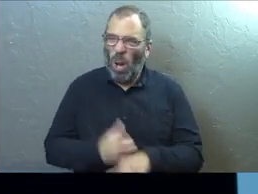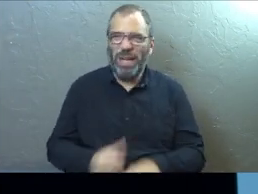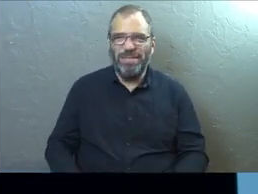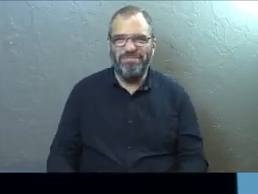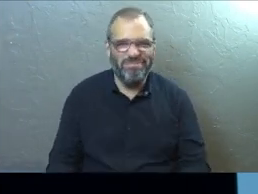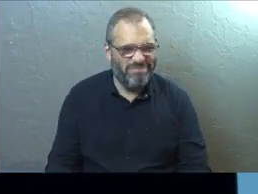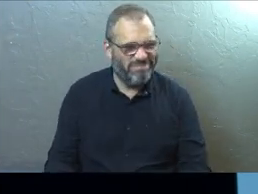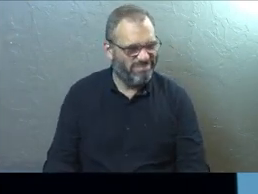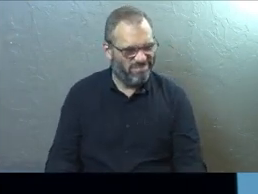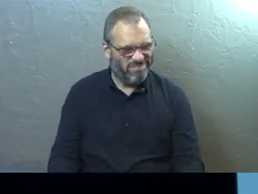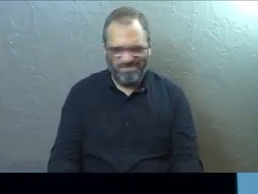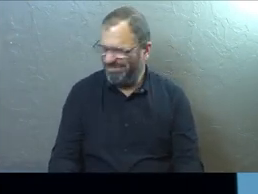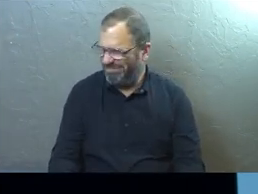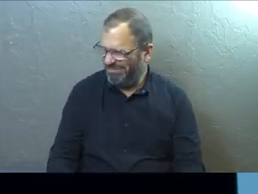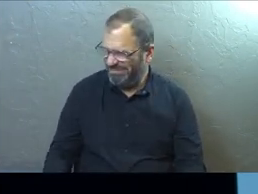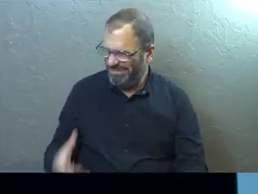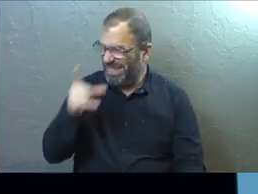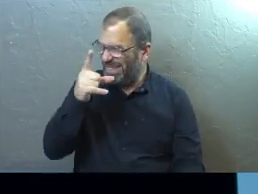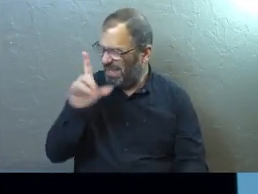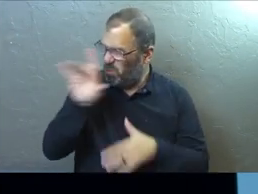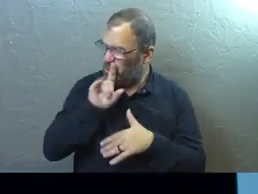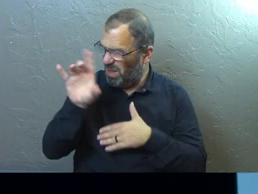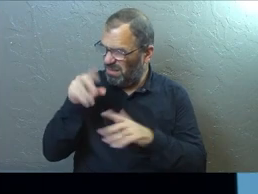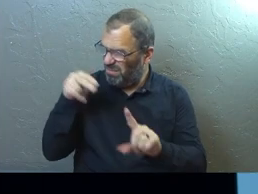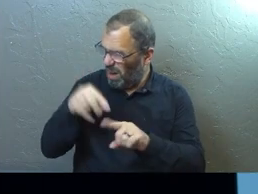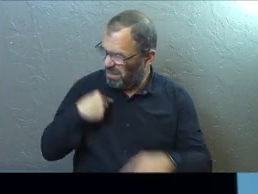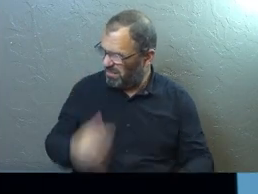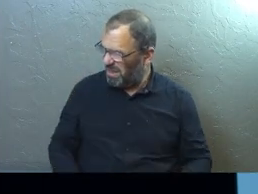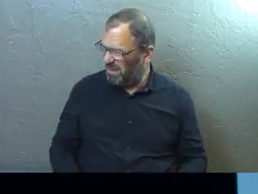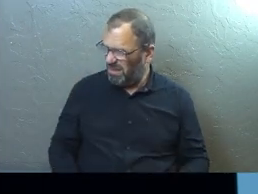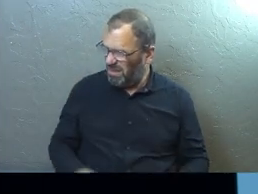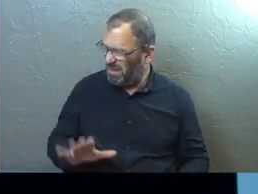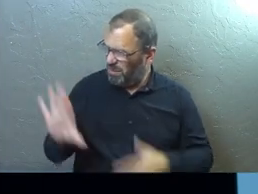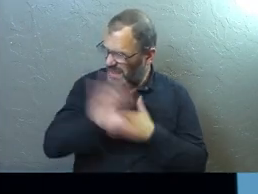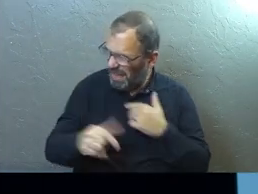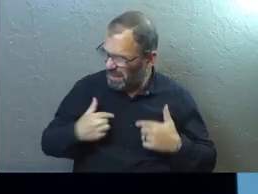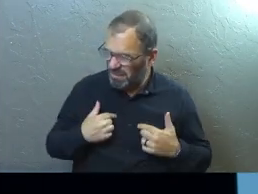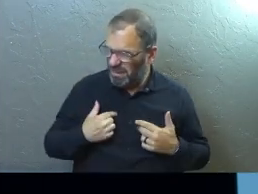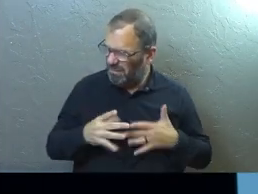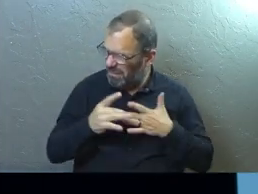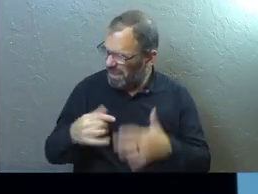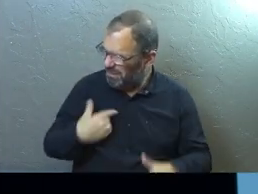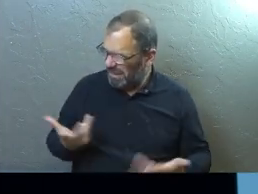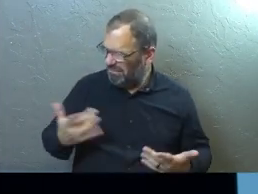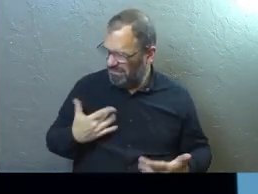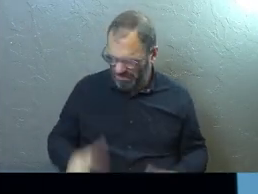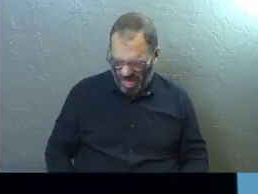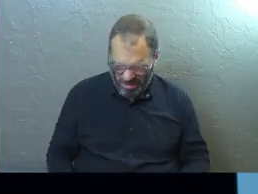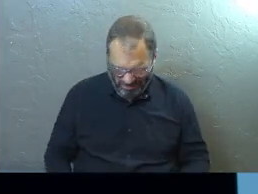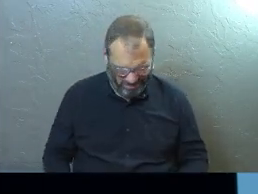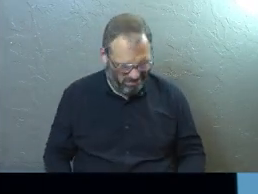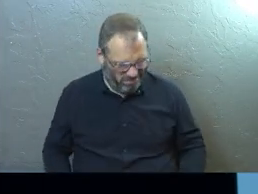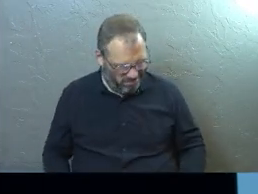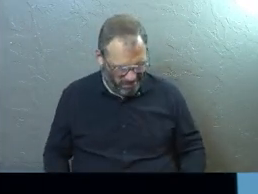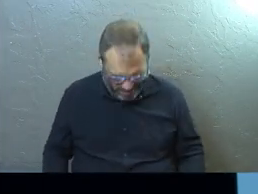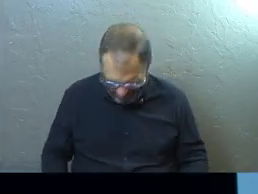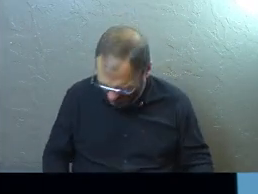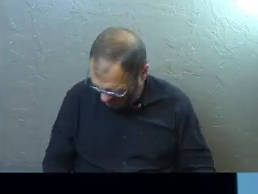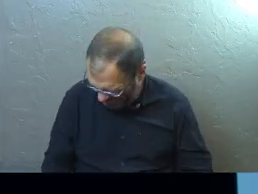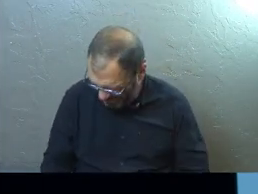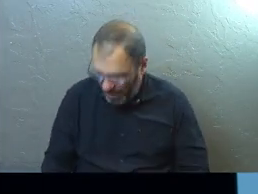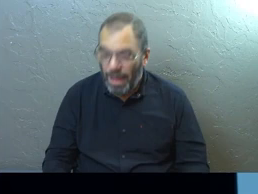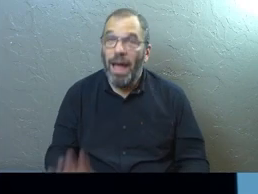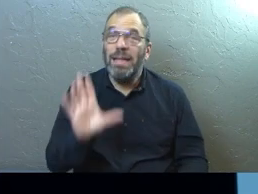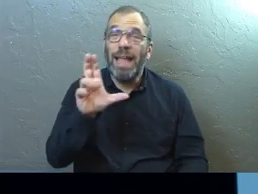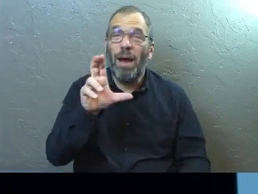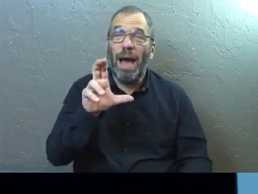hard. Like, is God watching over me really? Because my life is crazy. And it feels like that's not true.